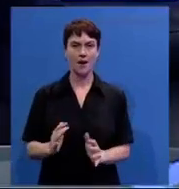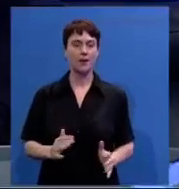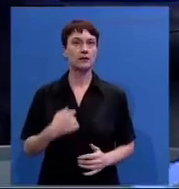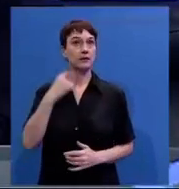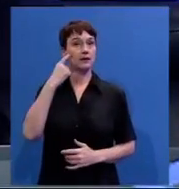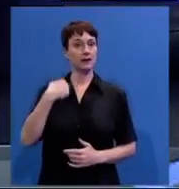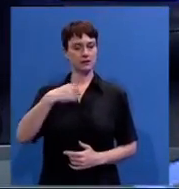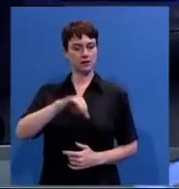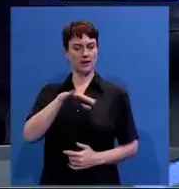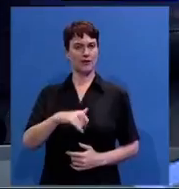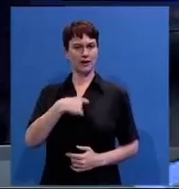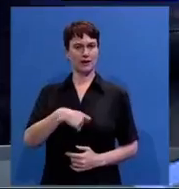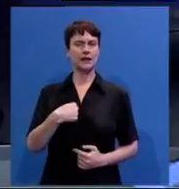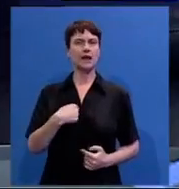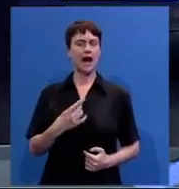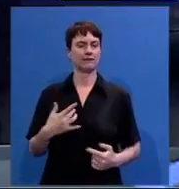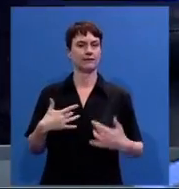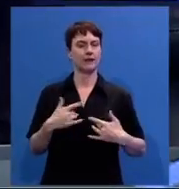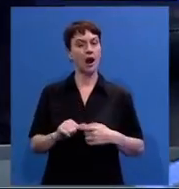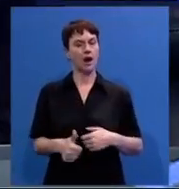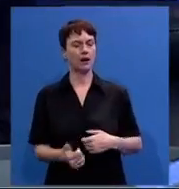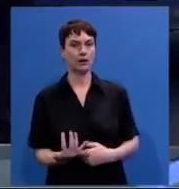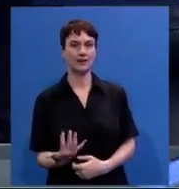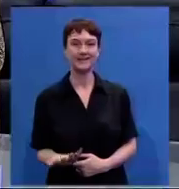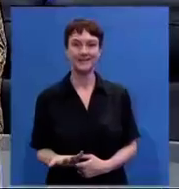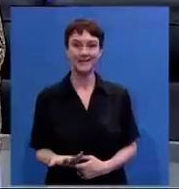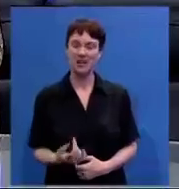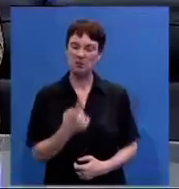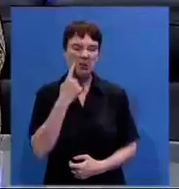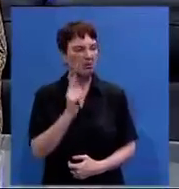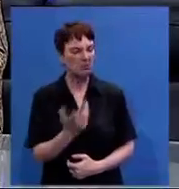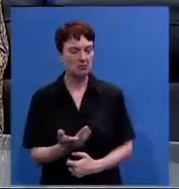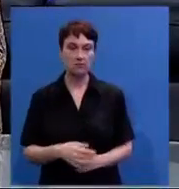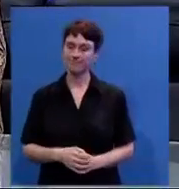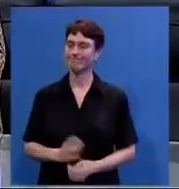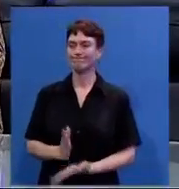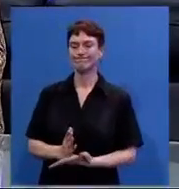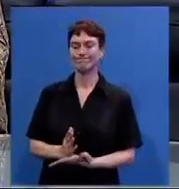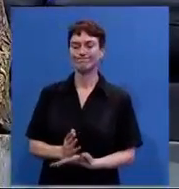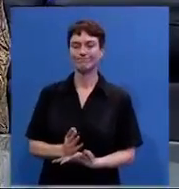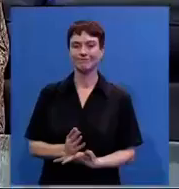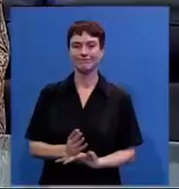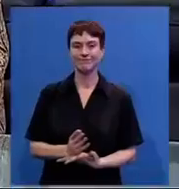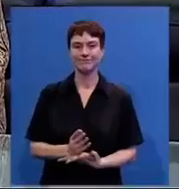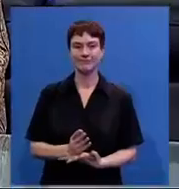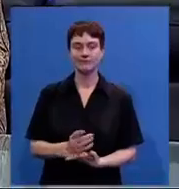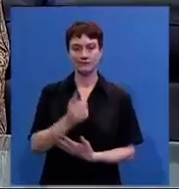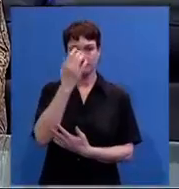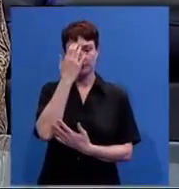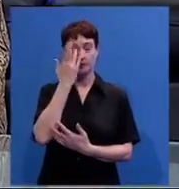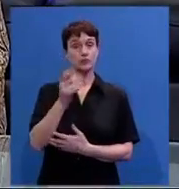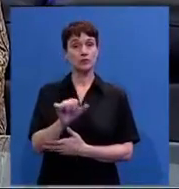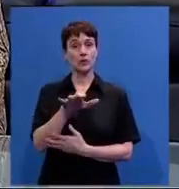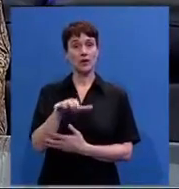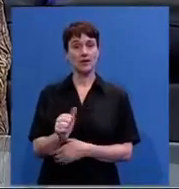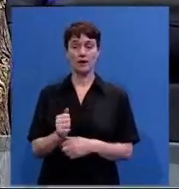South Africans, there is that concern. You know, what next for us? What do you think? Most definitely. In fact, you know, South